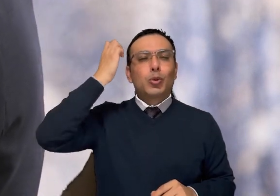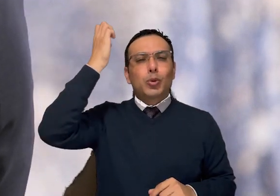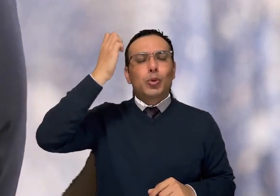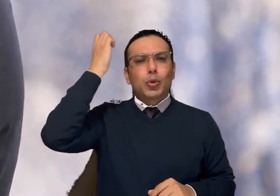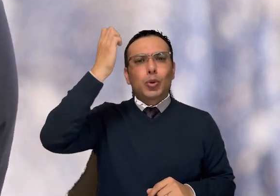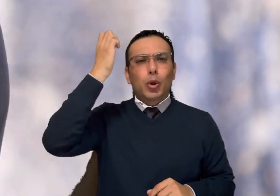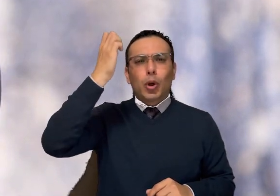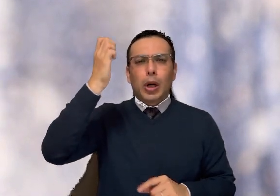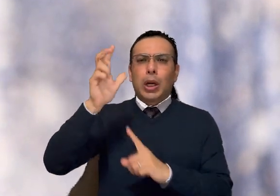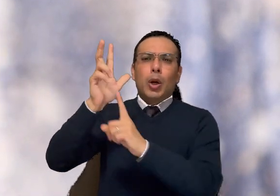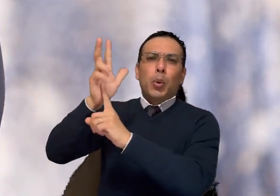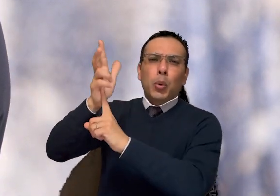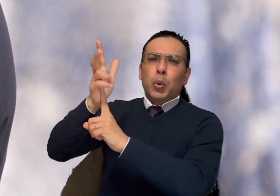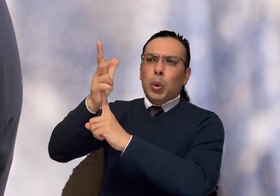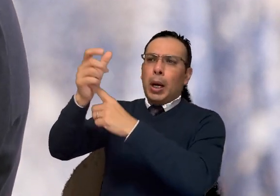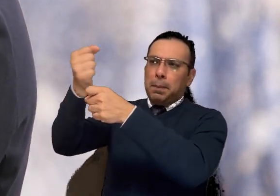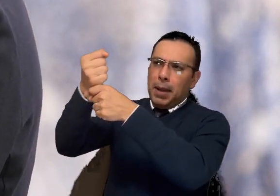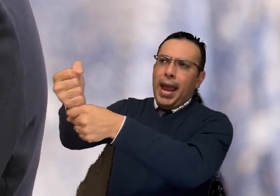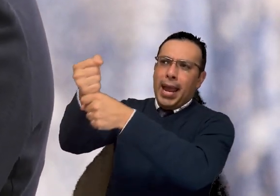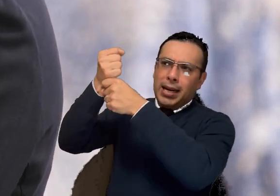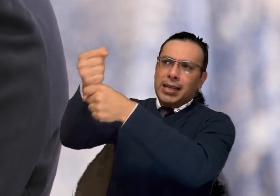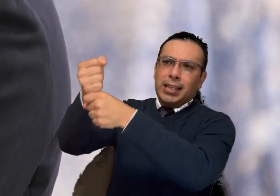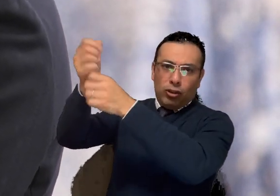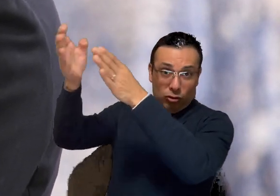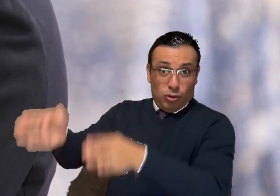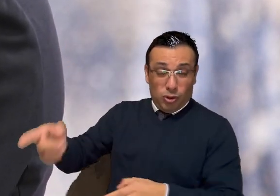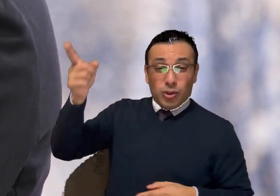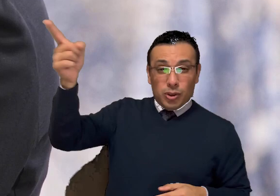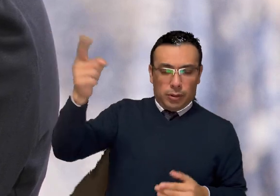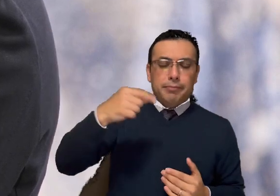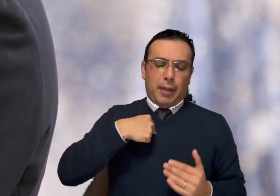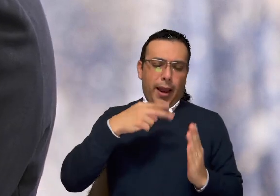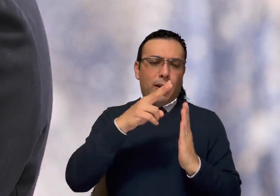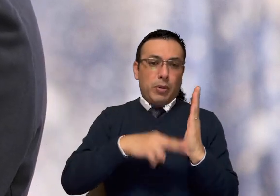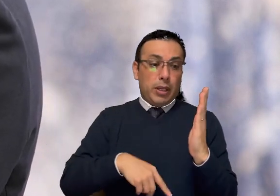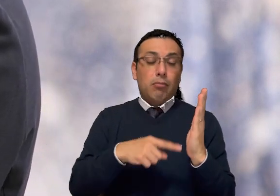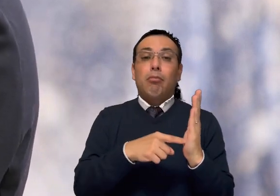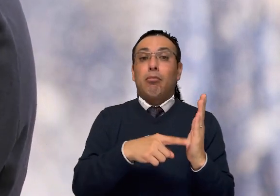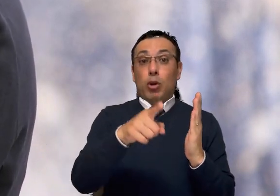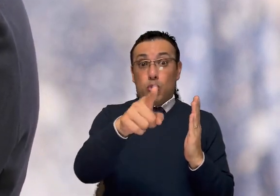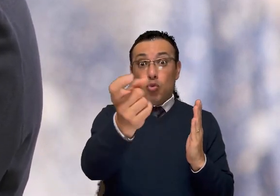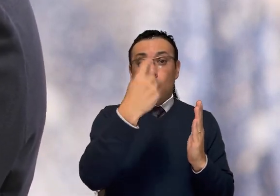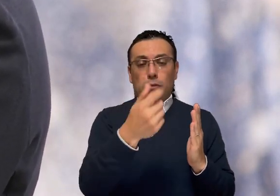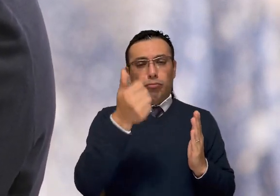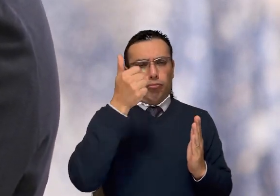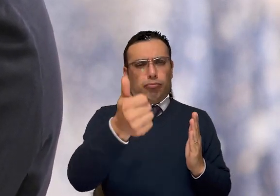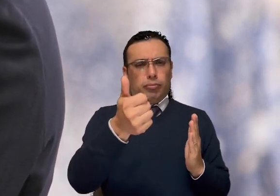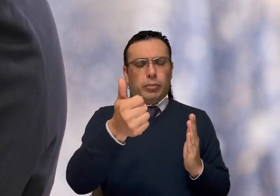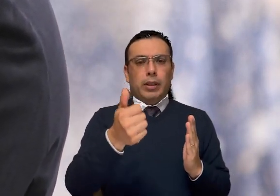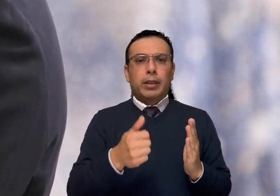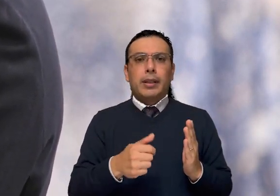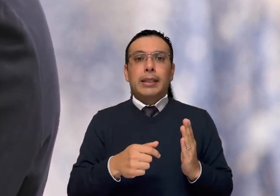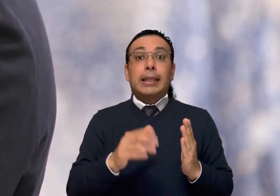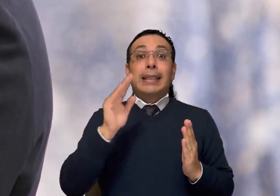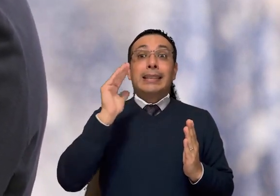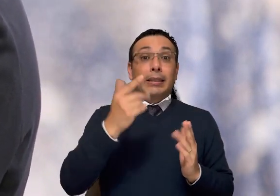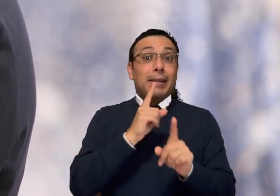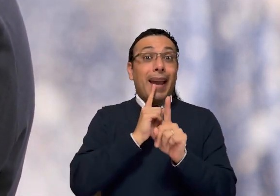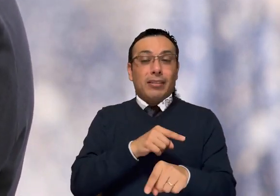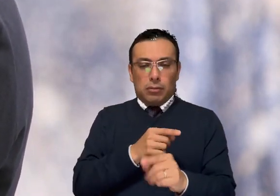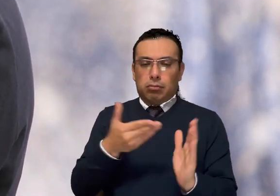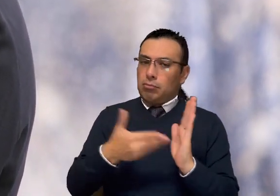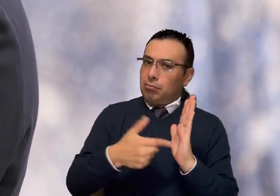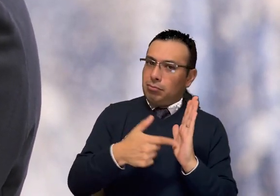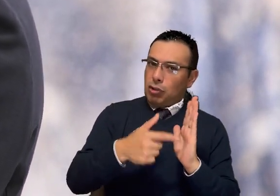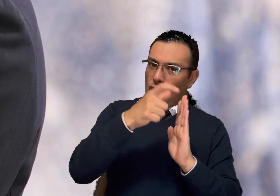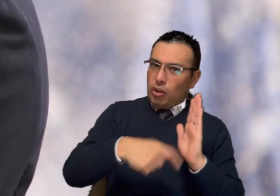European turbine manufacturers. I read the article. It's a very good question. I think the answers are actually in the article,